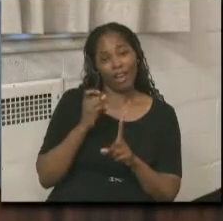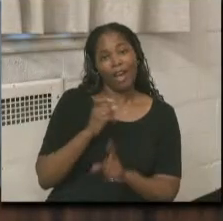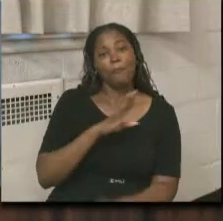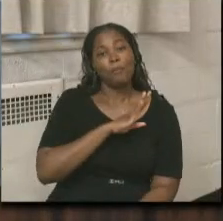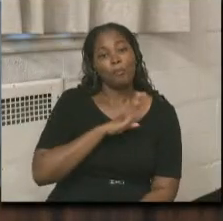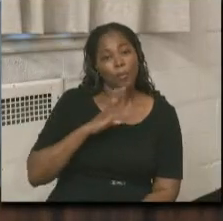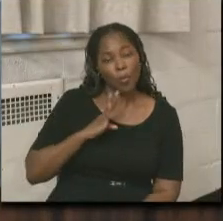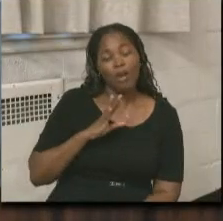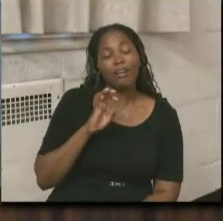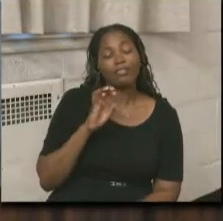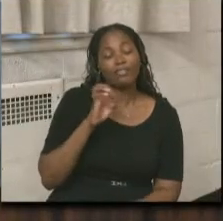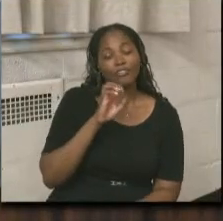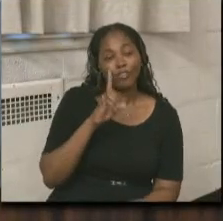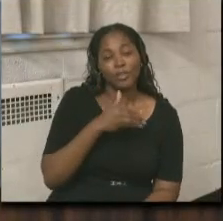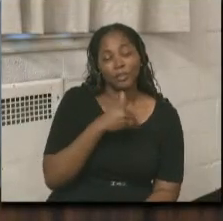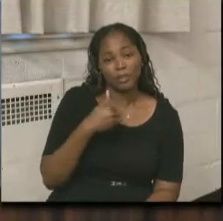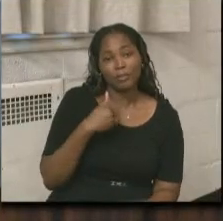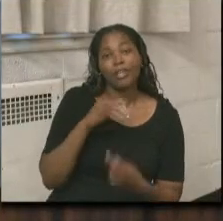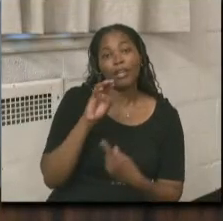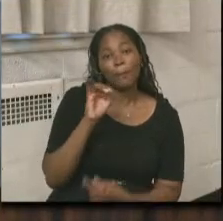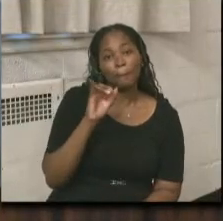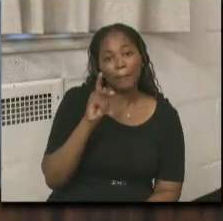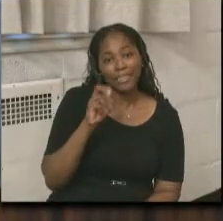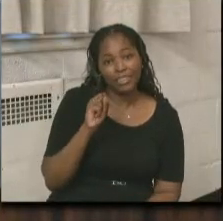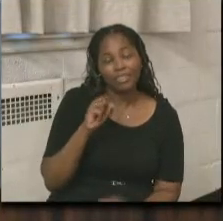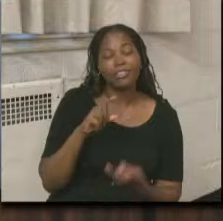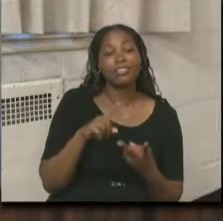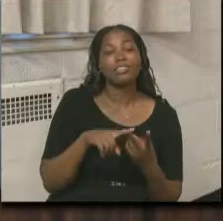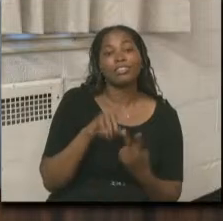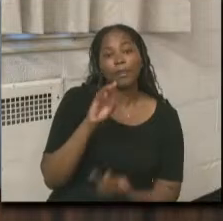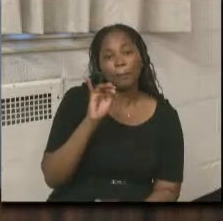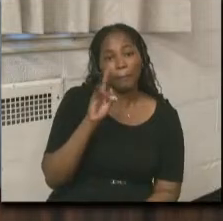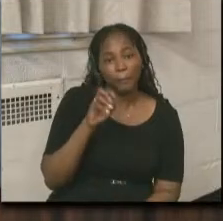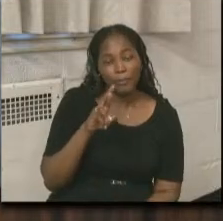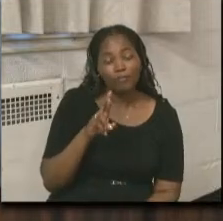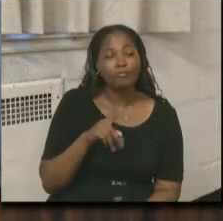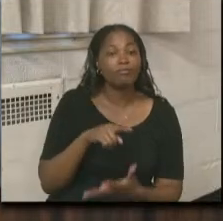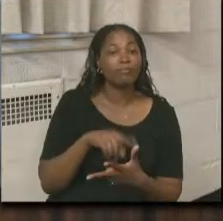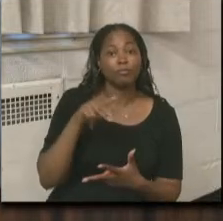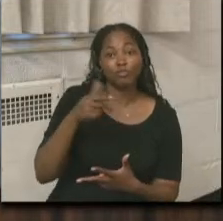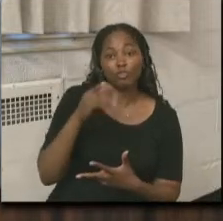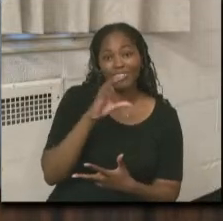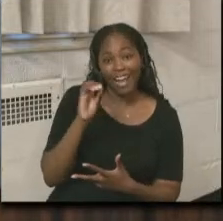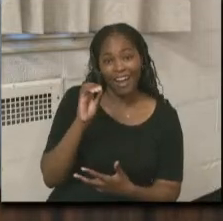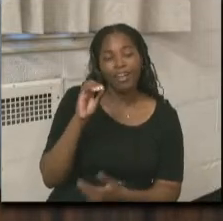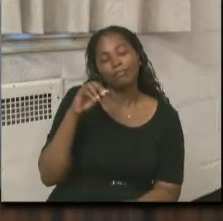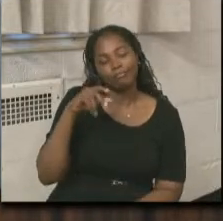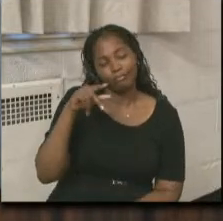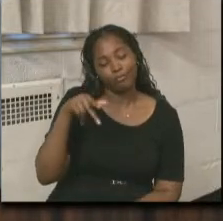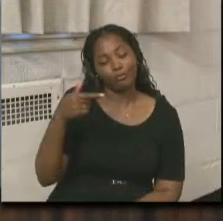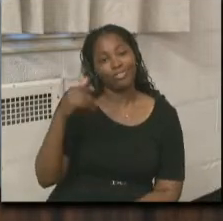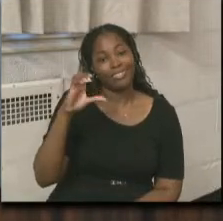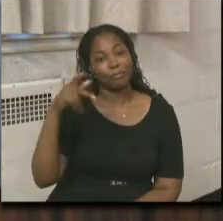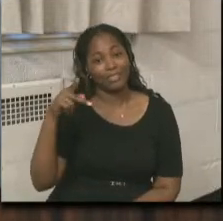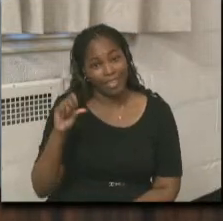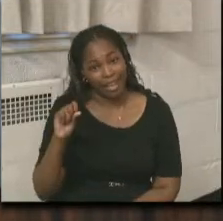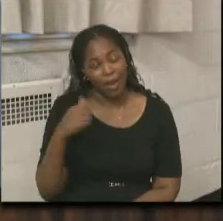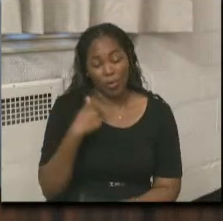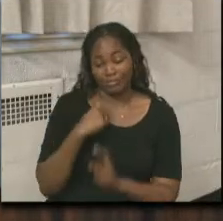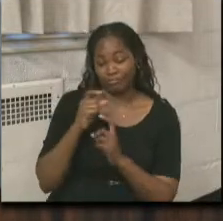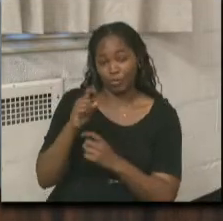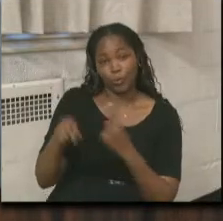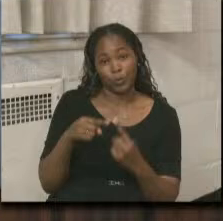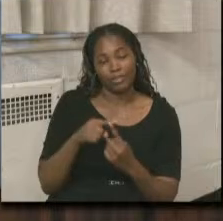Lolita E. Walker, Vice Chair, Prince George's County Board of Education, Prince George's County Public Schools. This is presented to you on